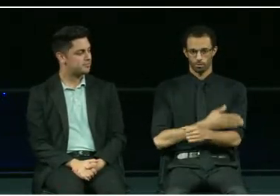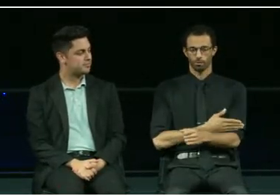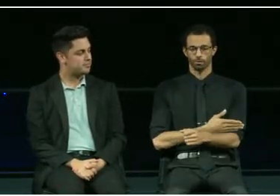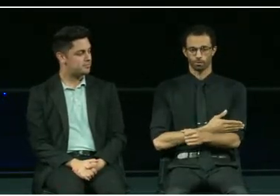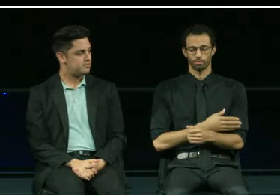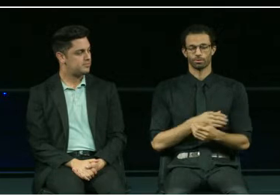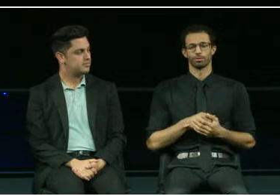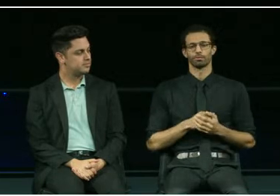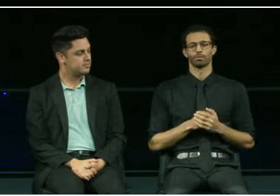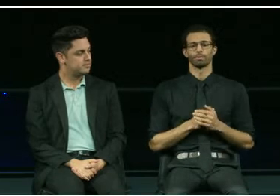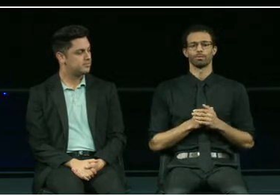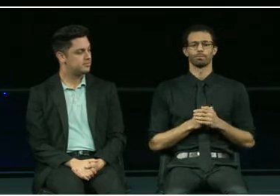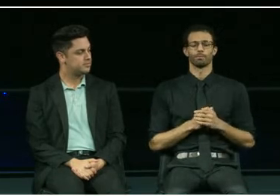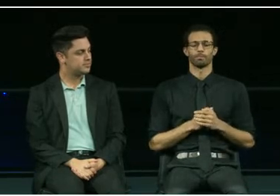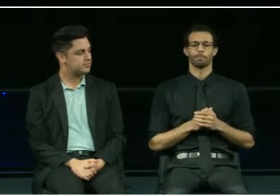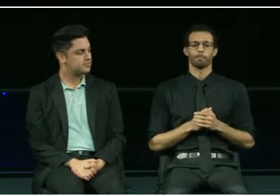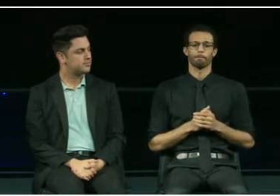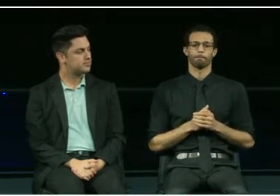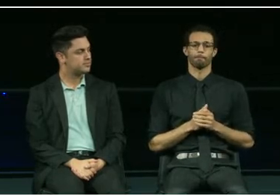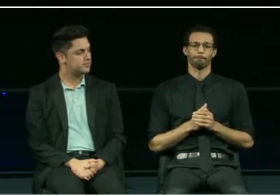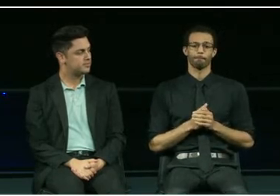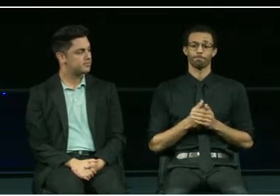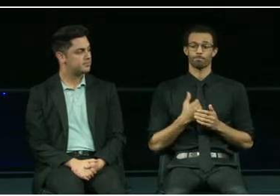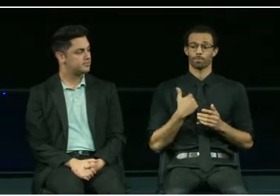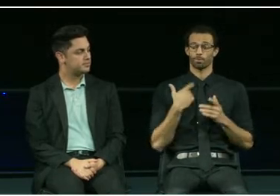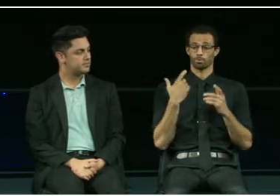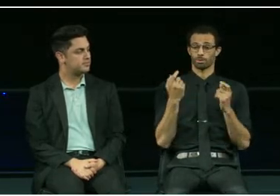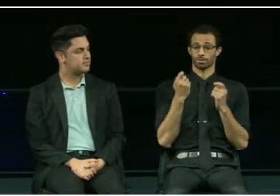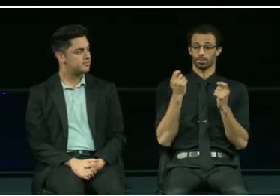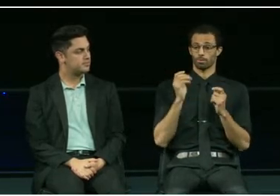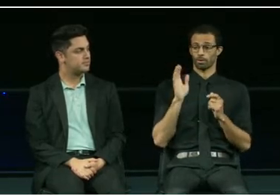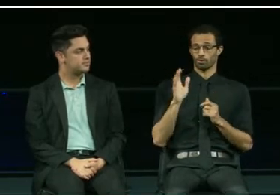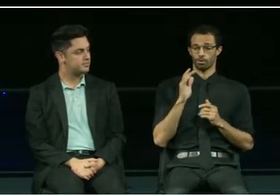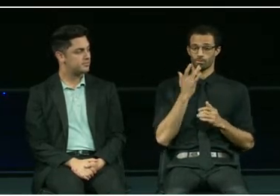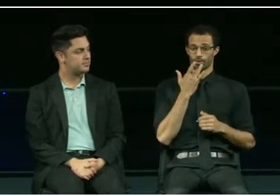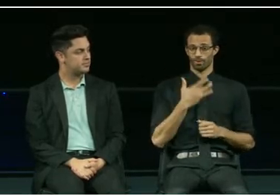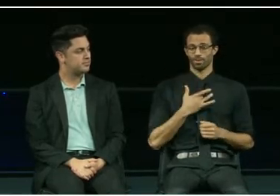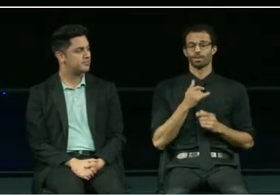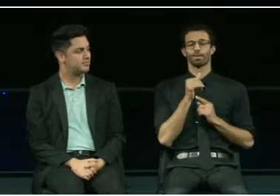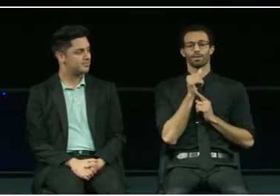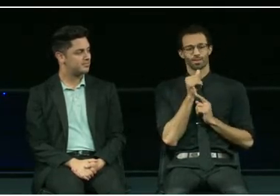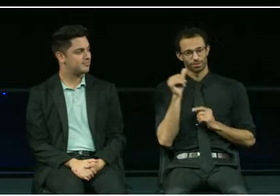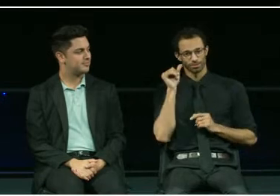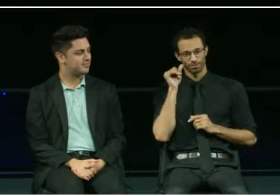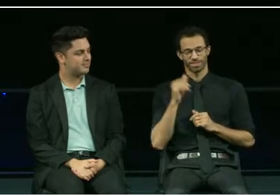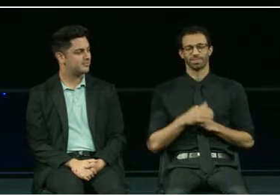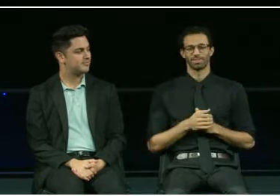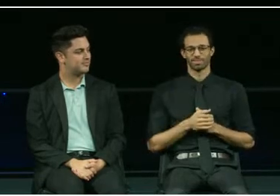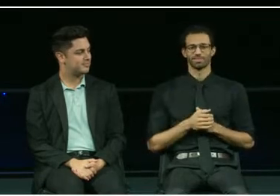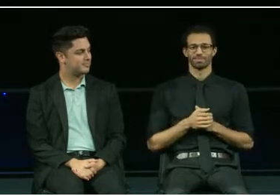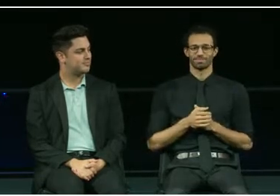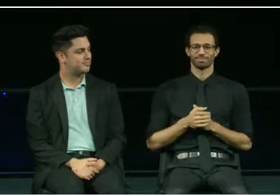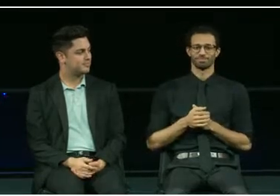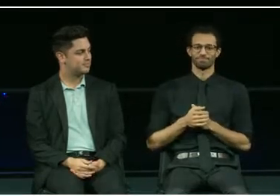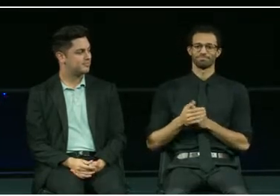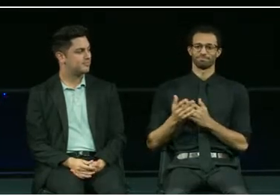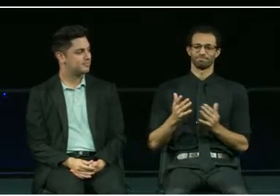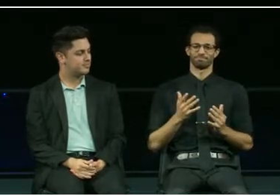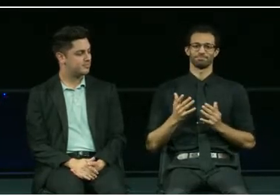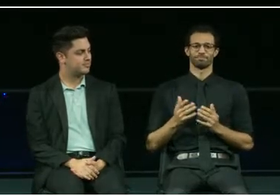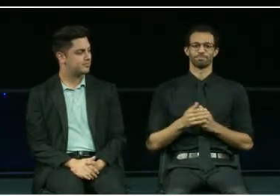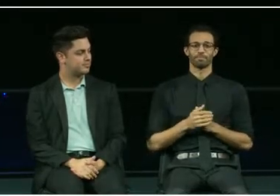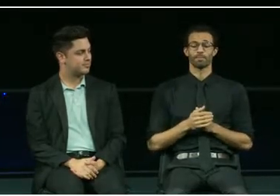and actually we celebrated her birthday yesterday. Oh, wow. And you know, this film is all